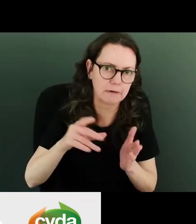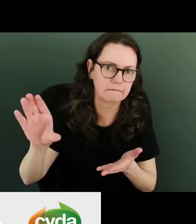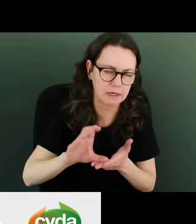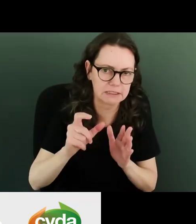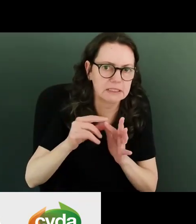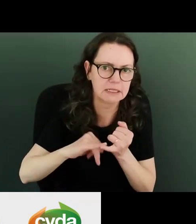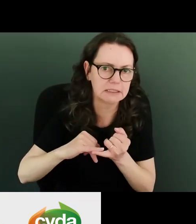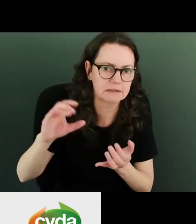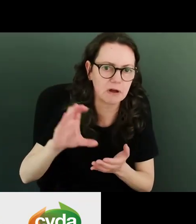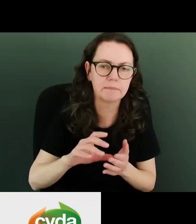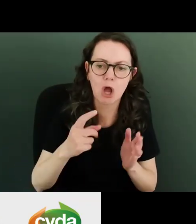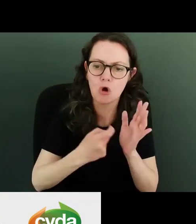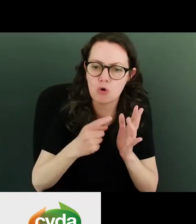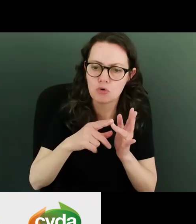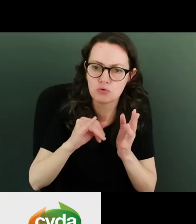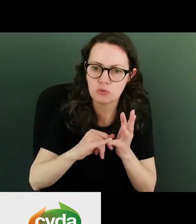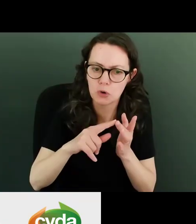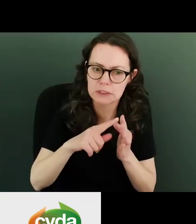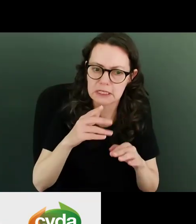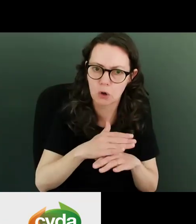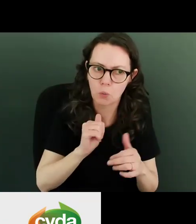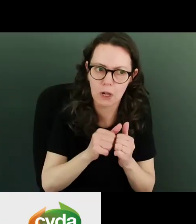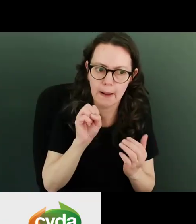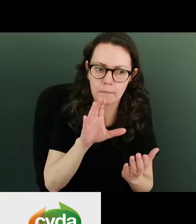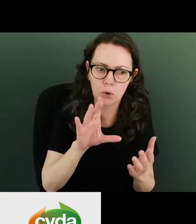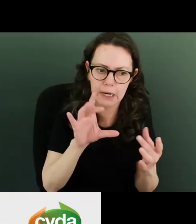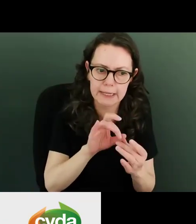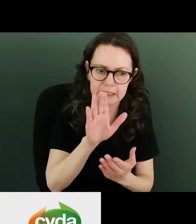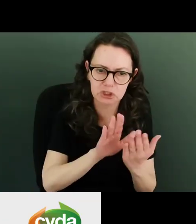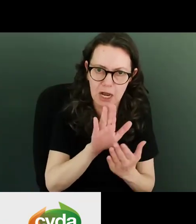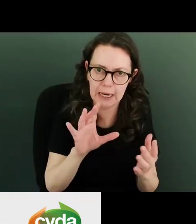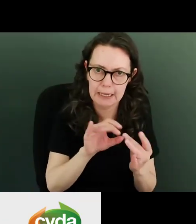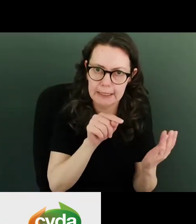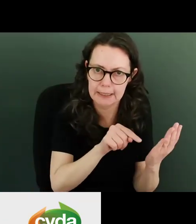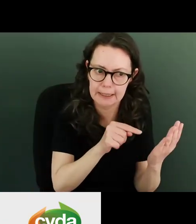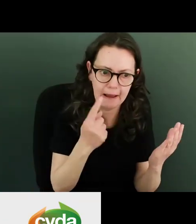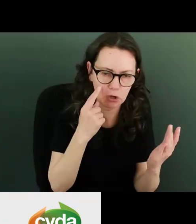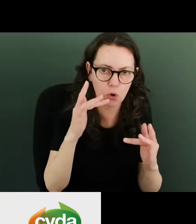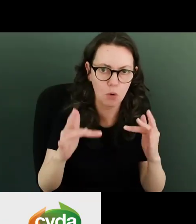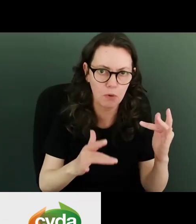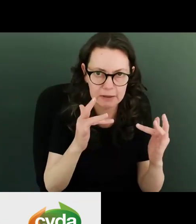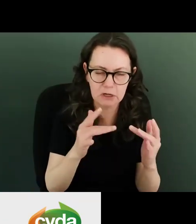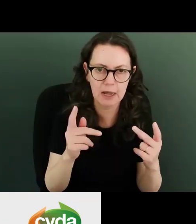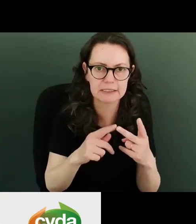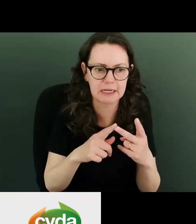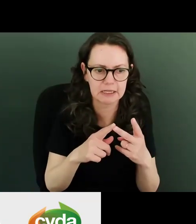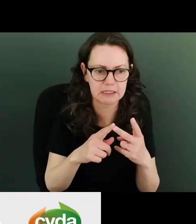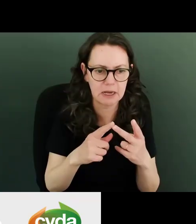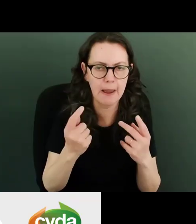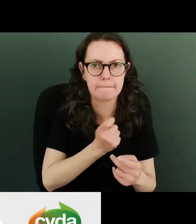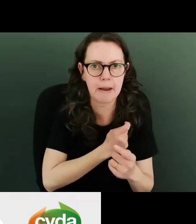I know Rosie, our colleague, has shared the link in the chat to both the website and also our membership